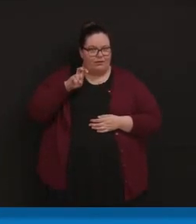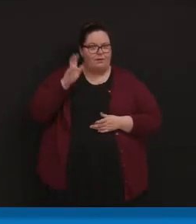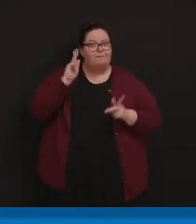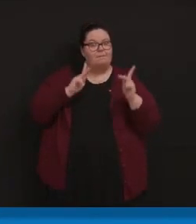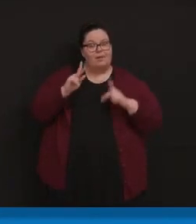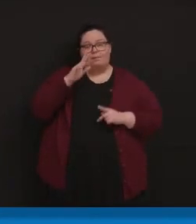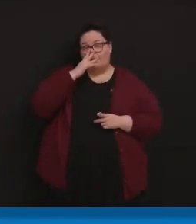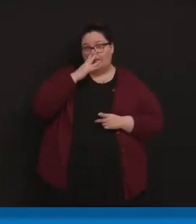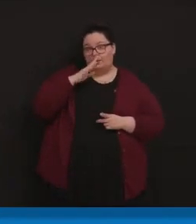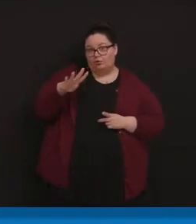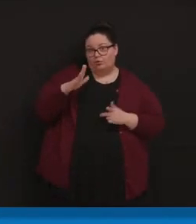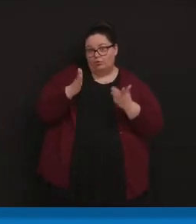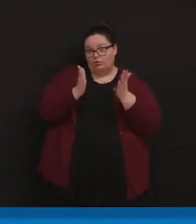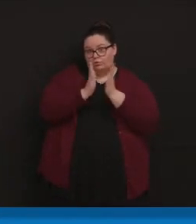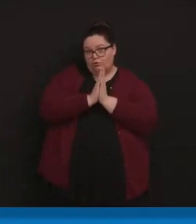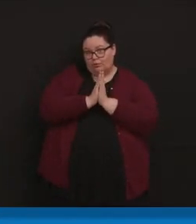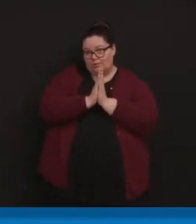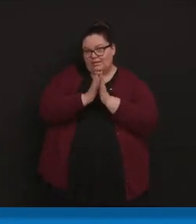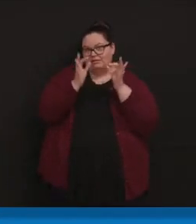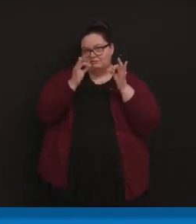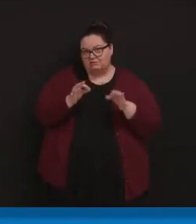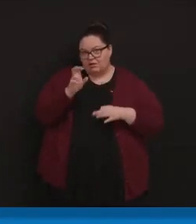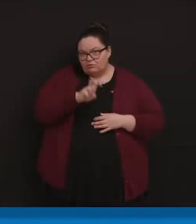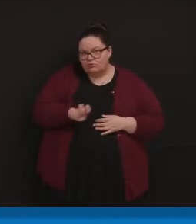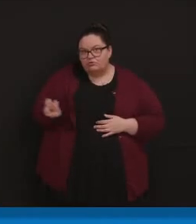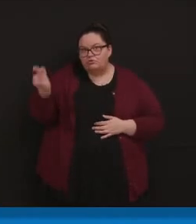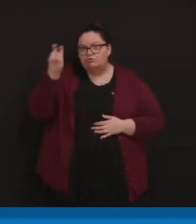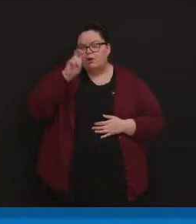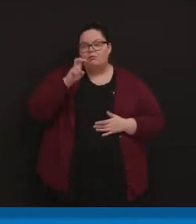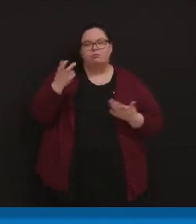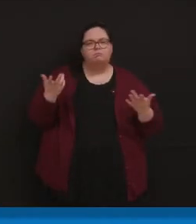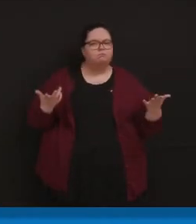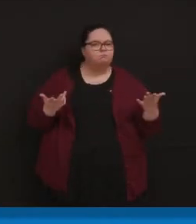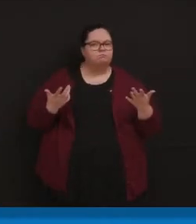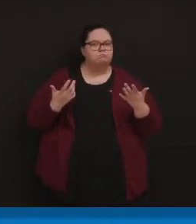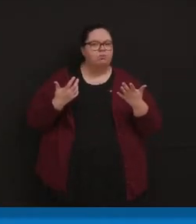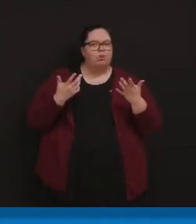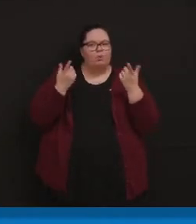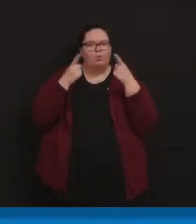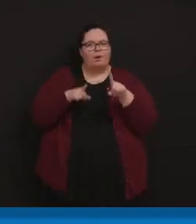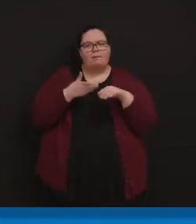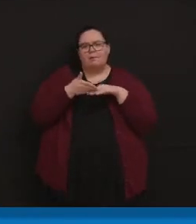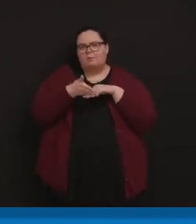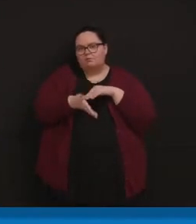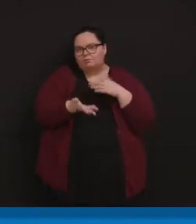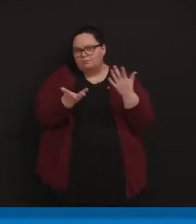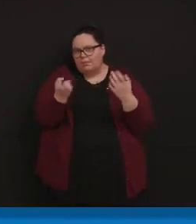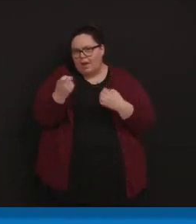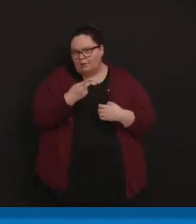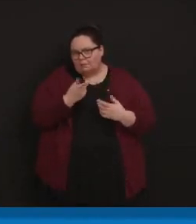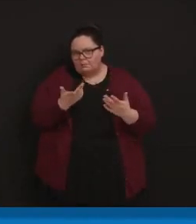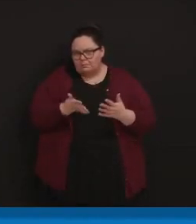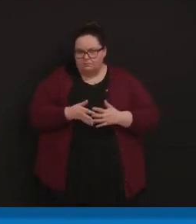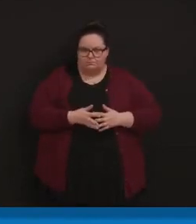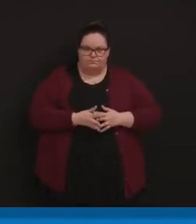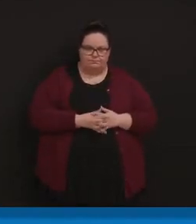people ignore your request and choose to travel, what repercussions will they face when they return?